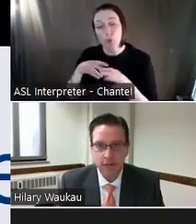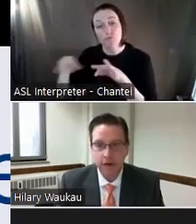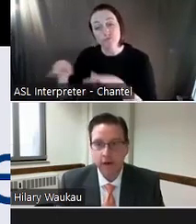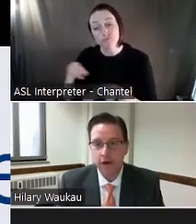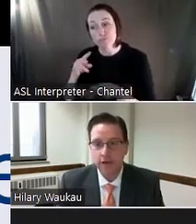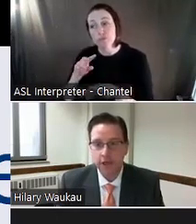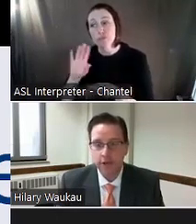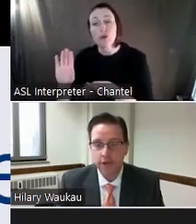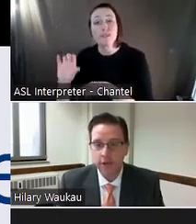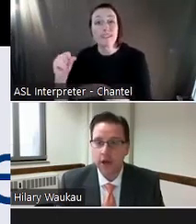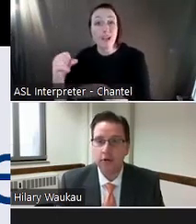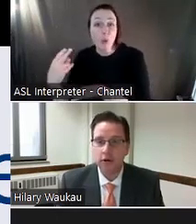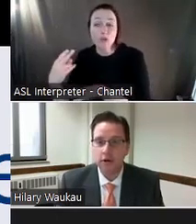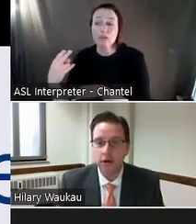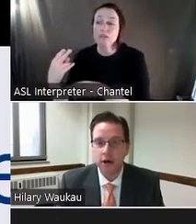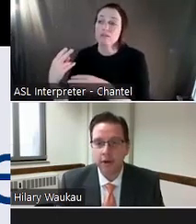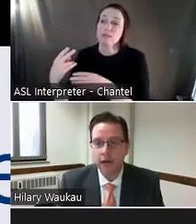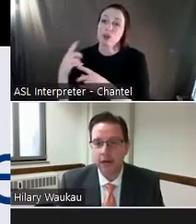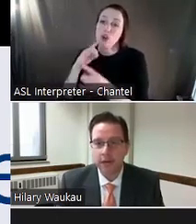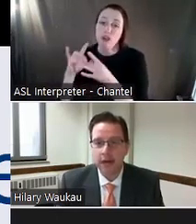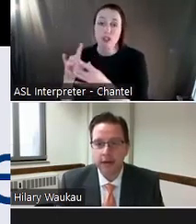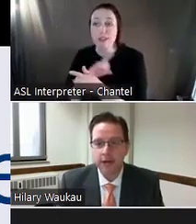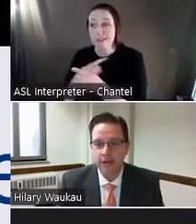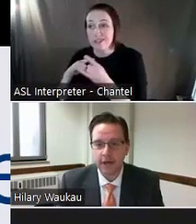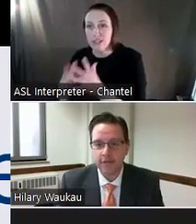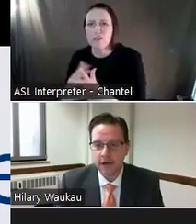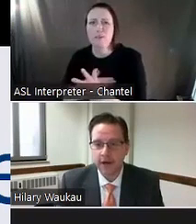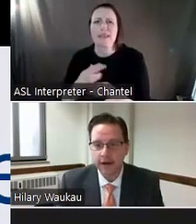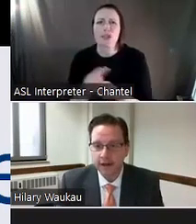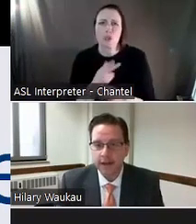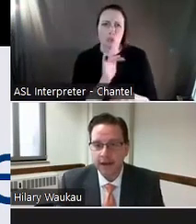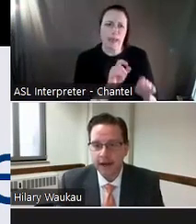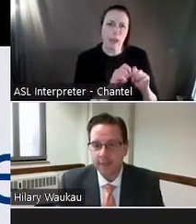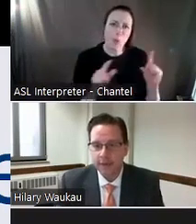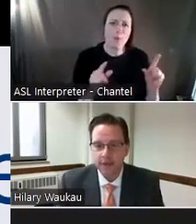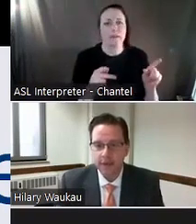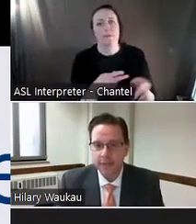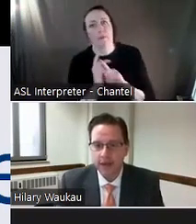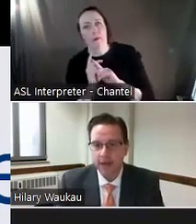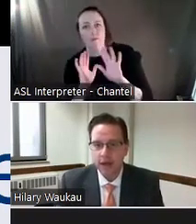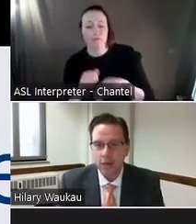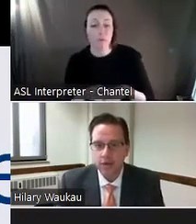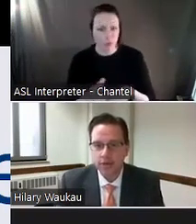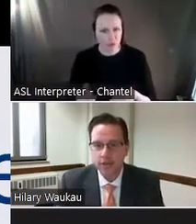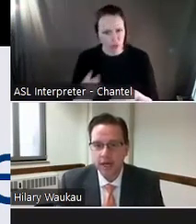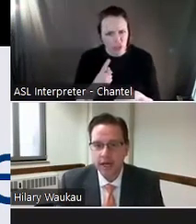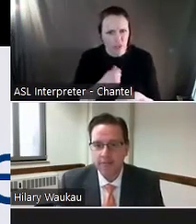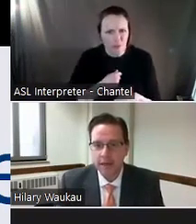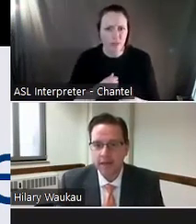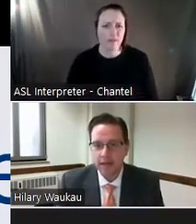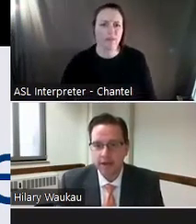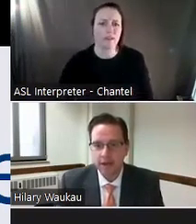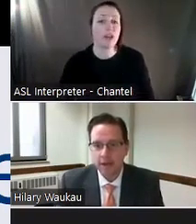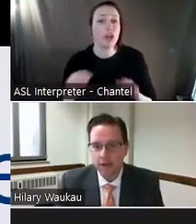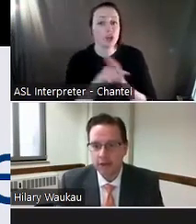legislature, we are encouraging you to do that. We got a question here. I'm sorry. Doug LaBelle, will suicide and